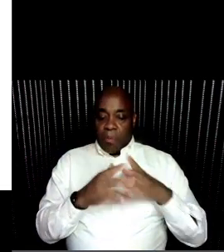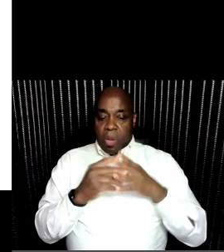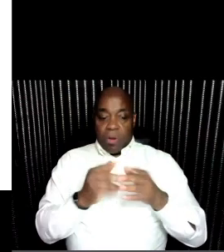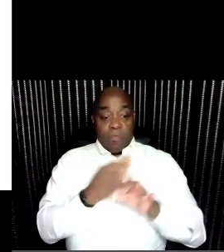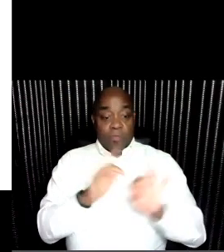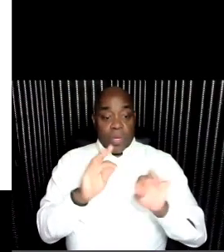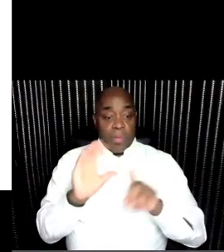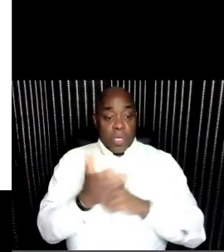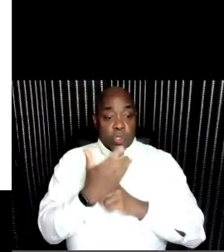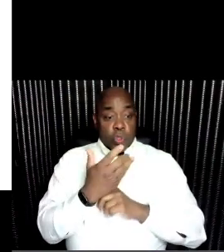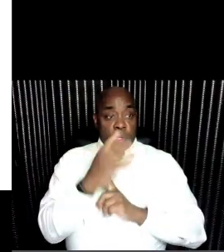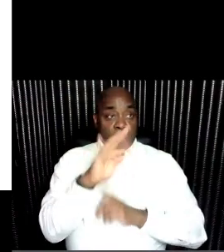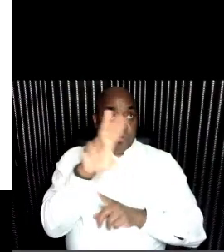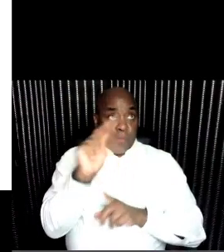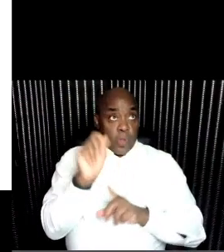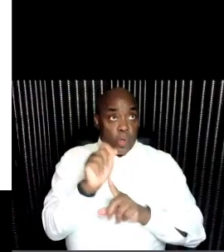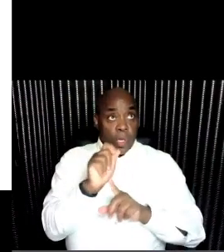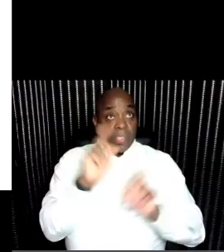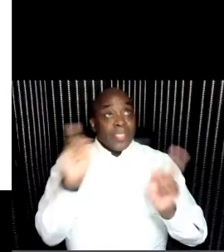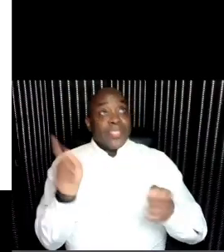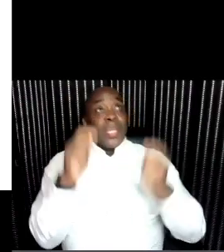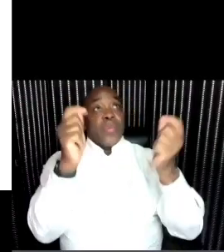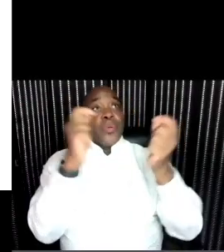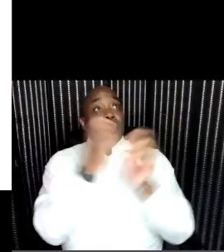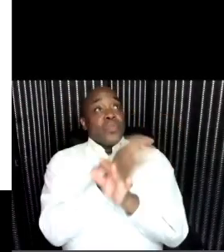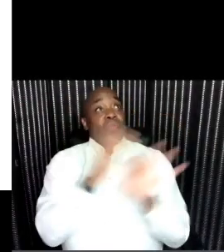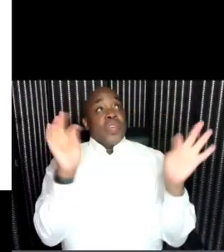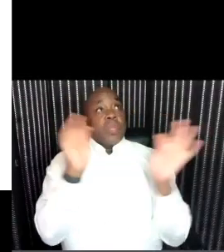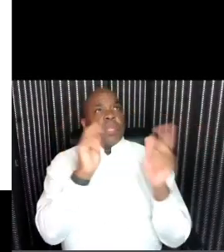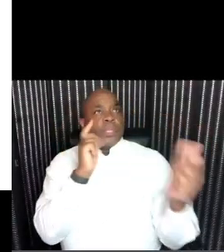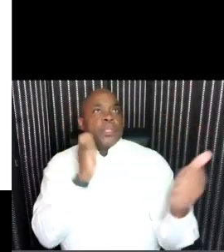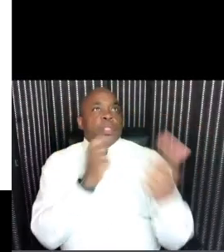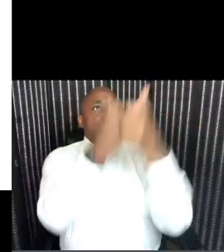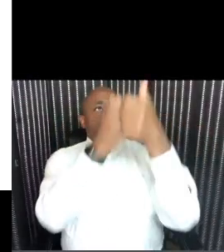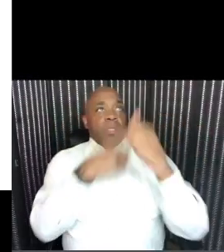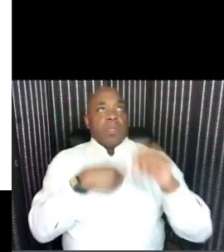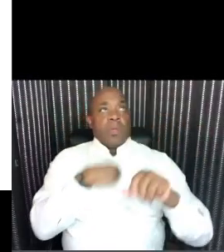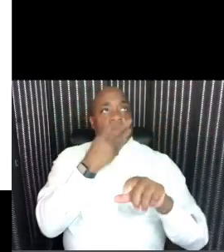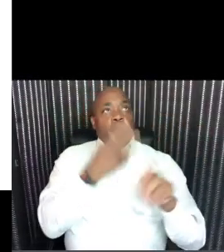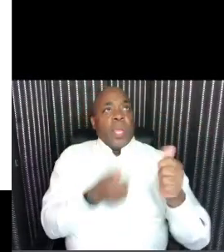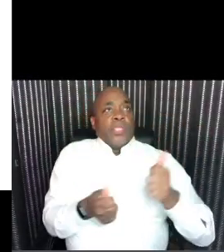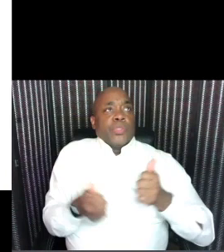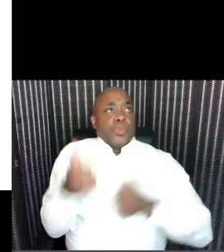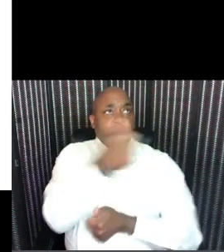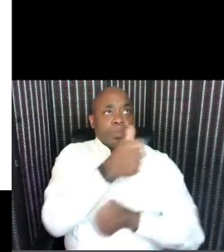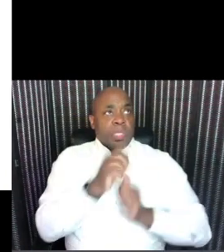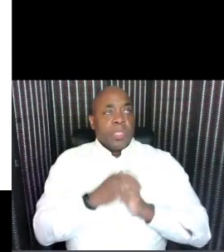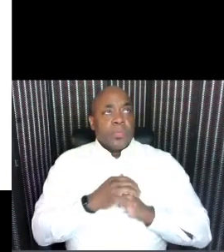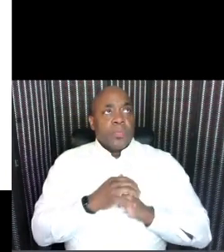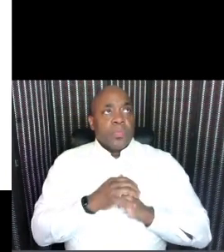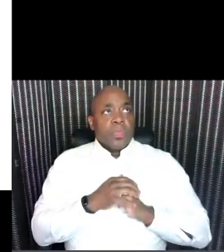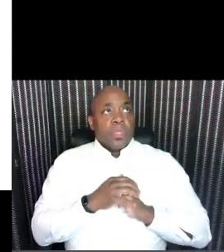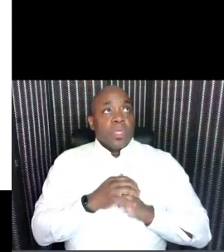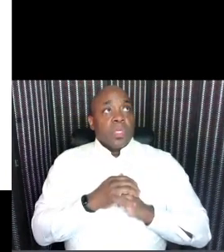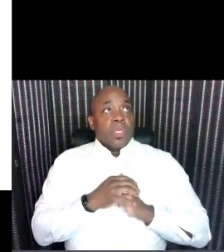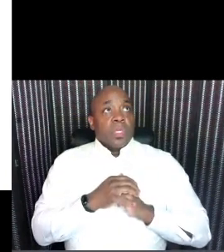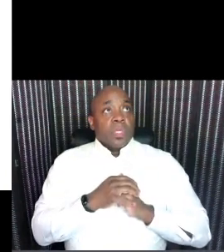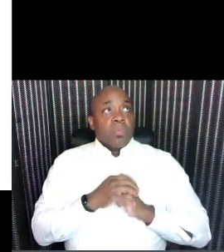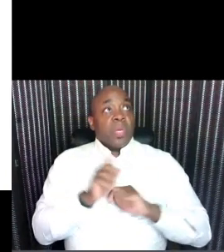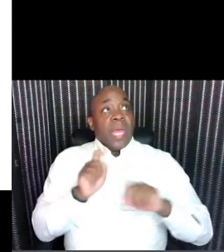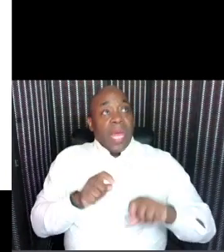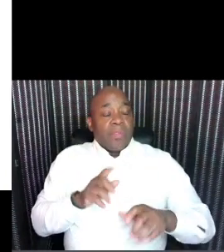and challenged, celebrated freedom and challenged white supremacy, but had to deal with the violence that are associated with